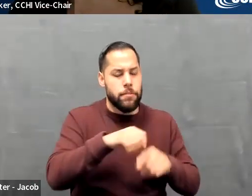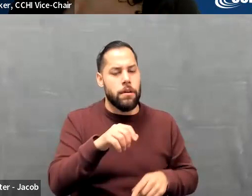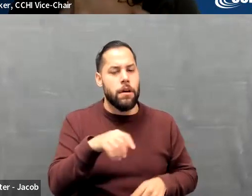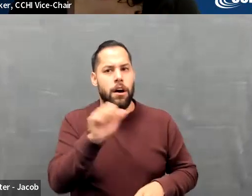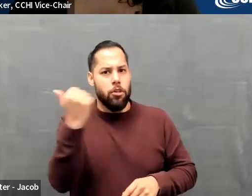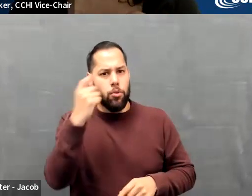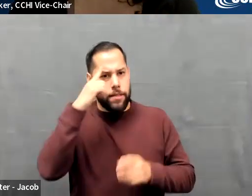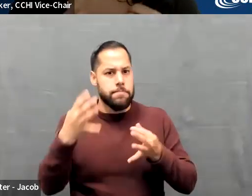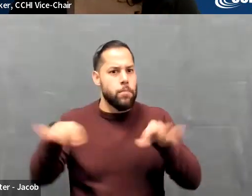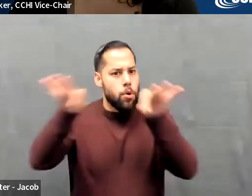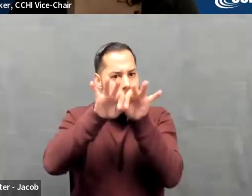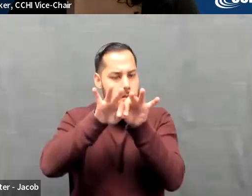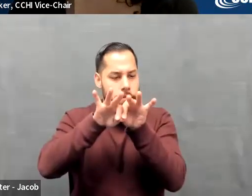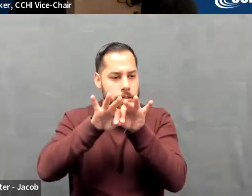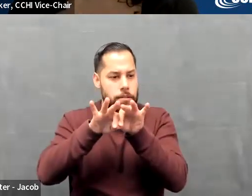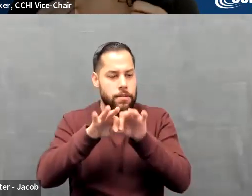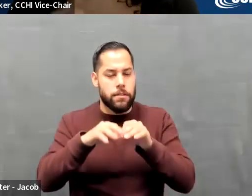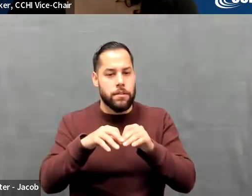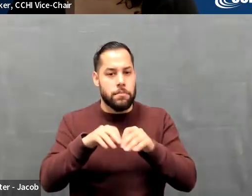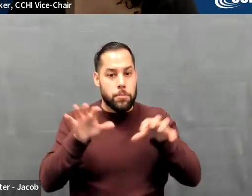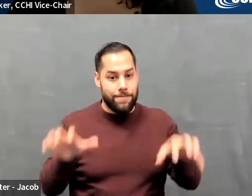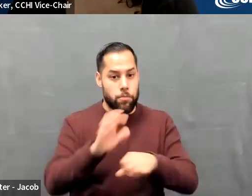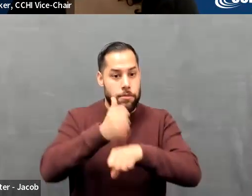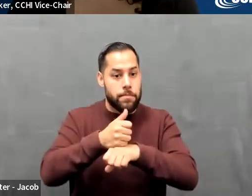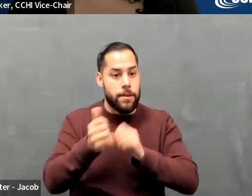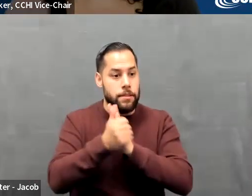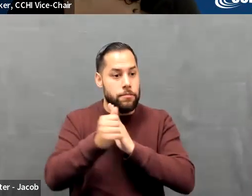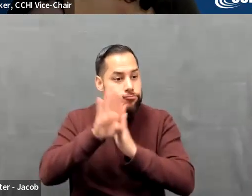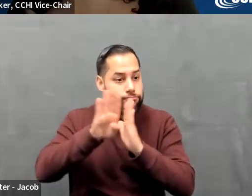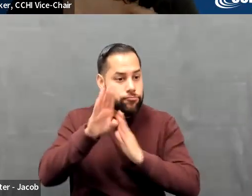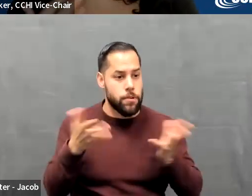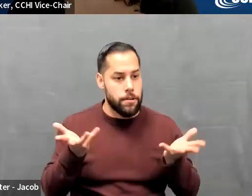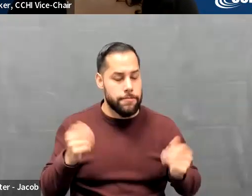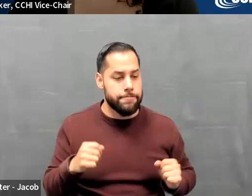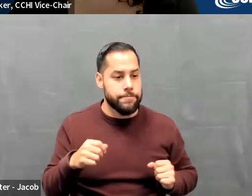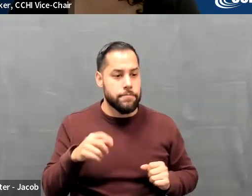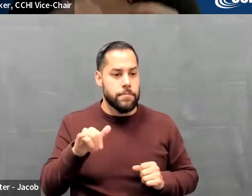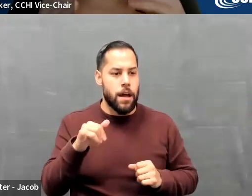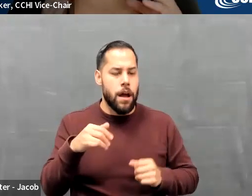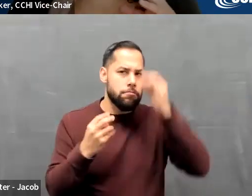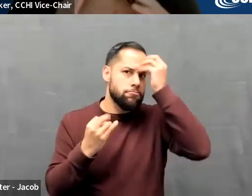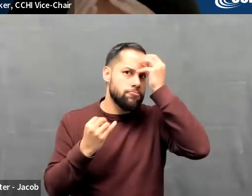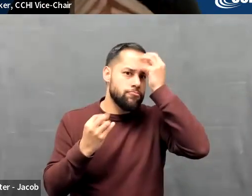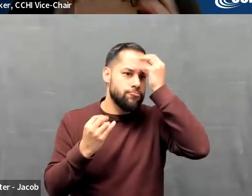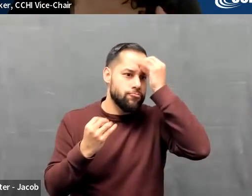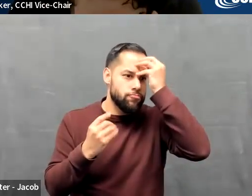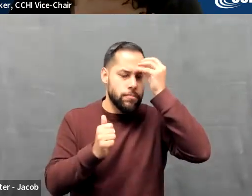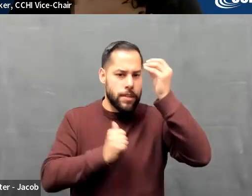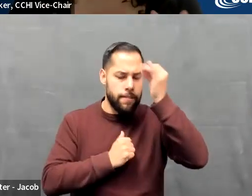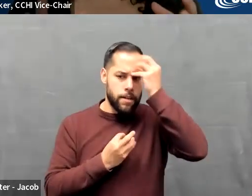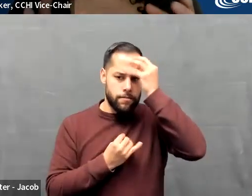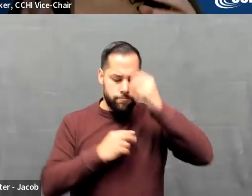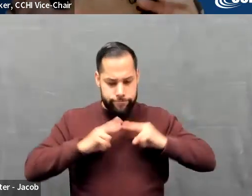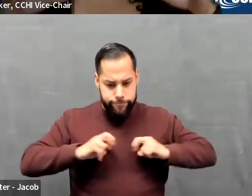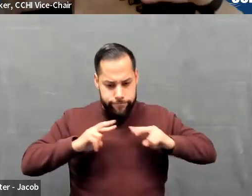an important part of performance-based skill building is that self-reflection and the